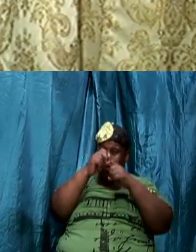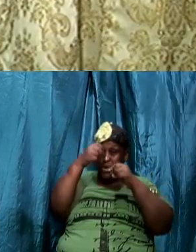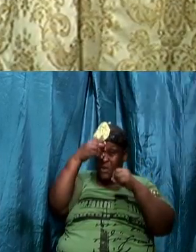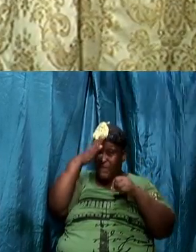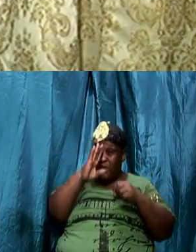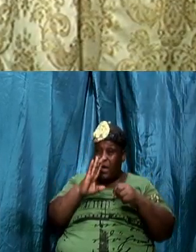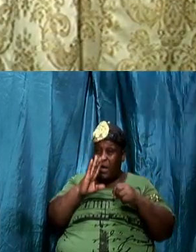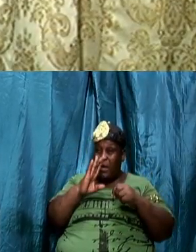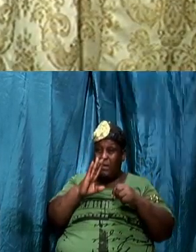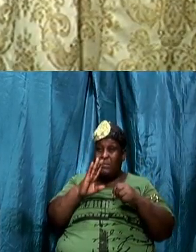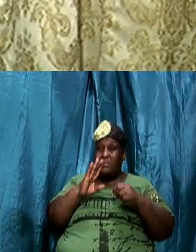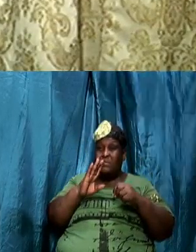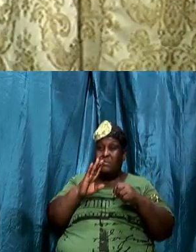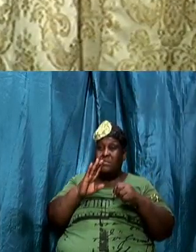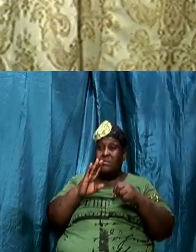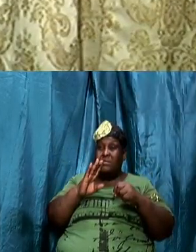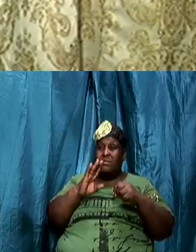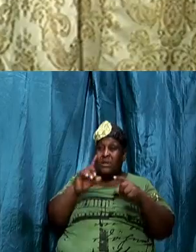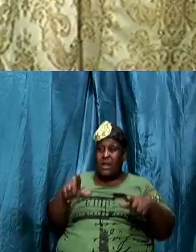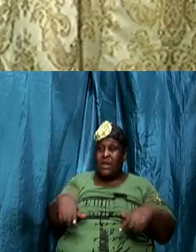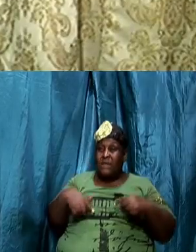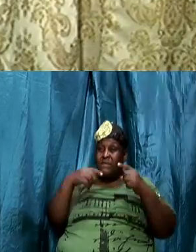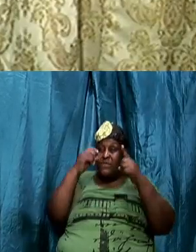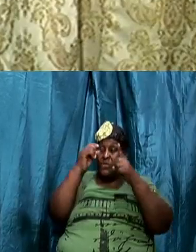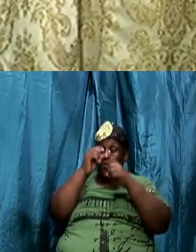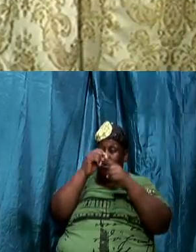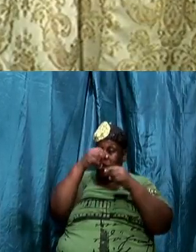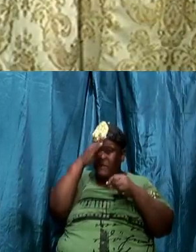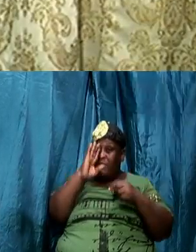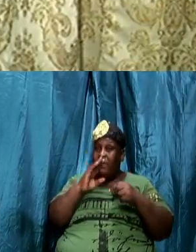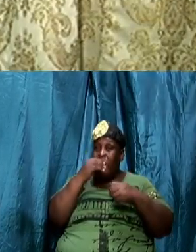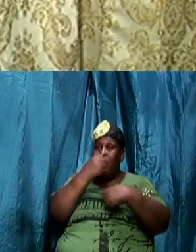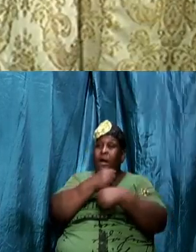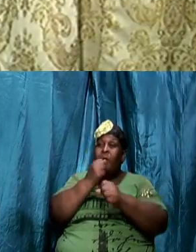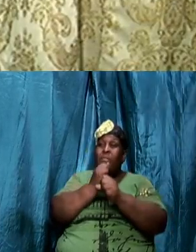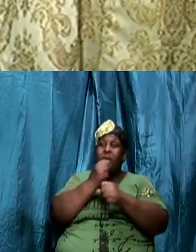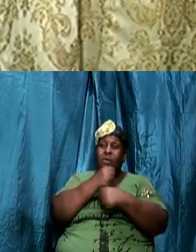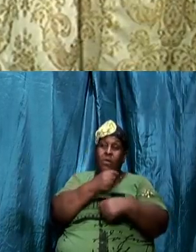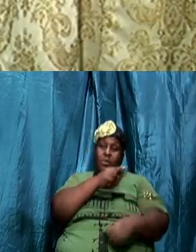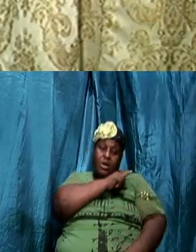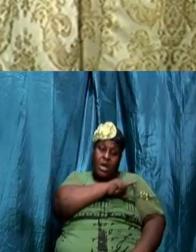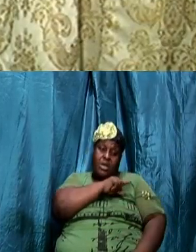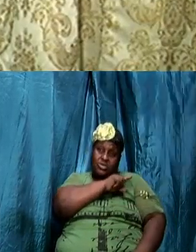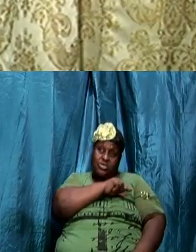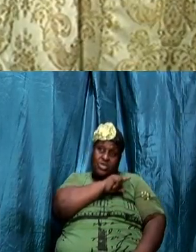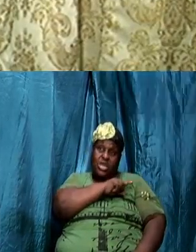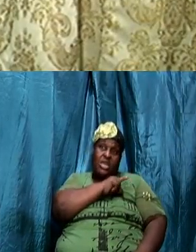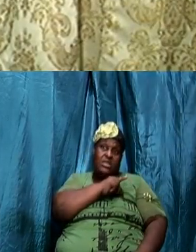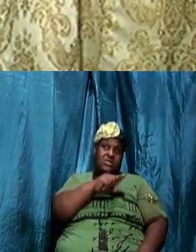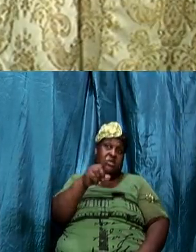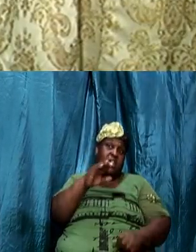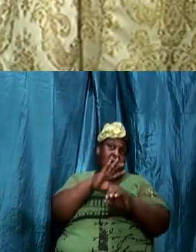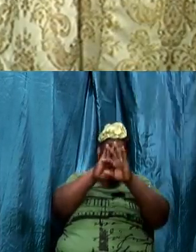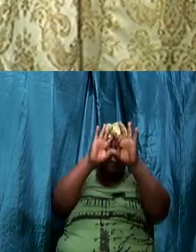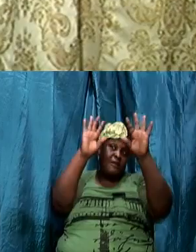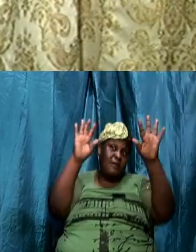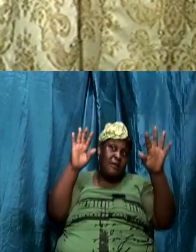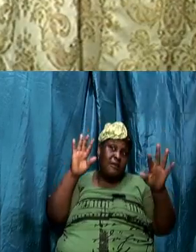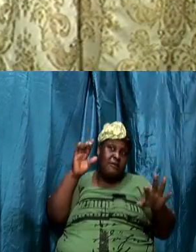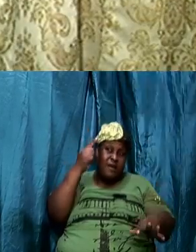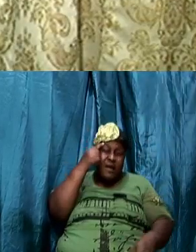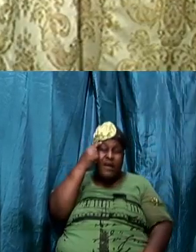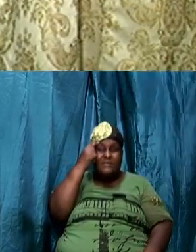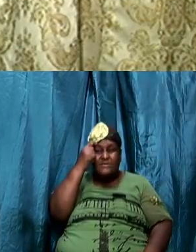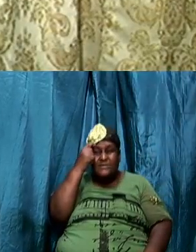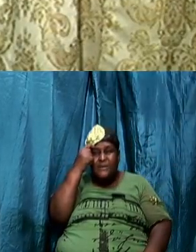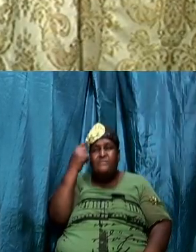conscience clean and clear and sensitive. So that if God is angry, we will know. For we sense